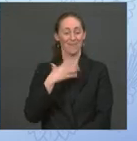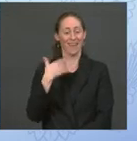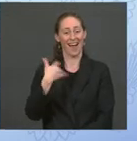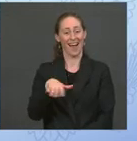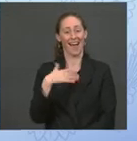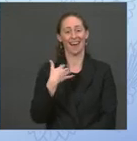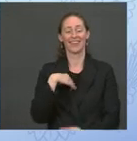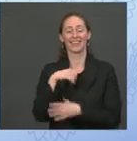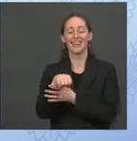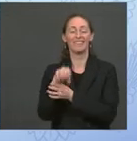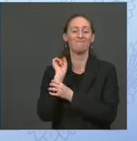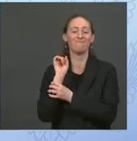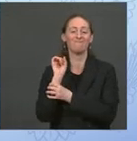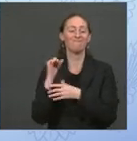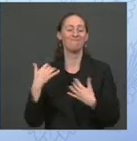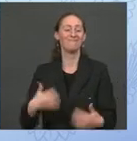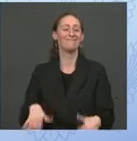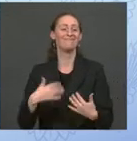I'm a crier.